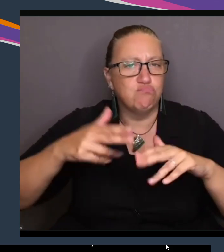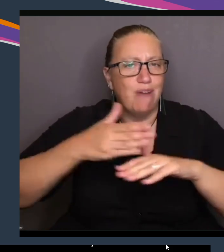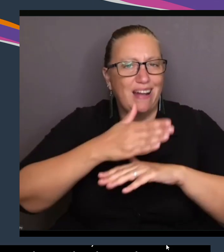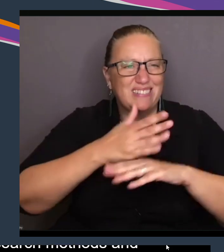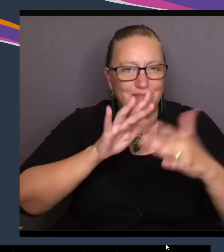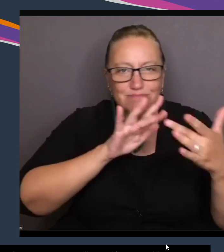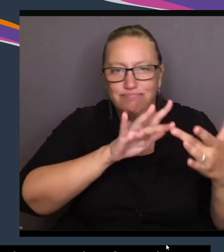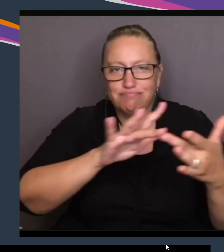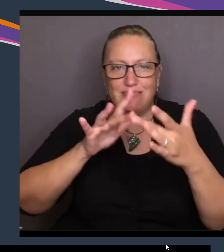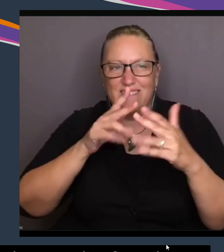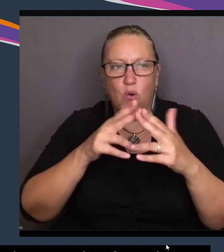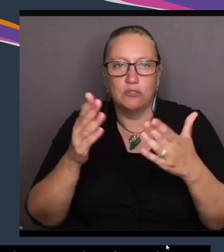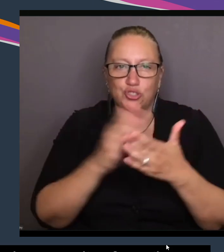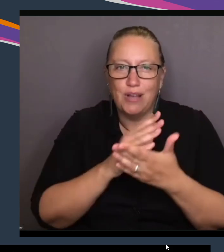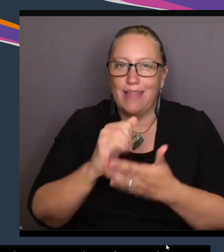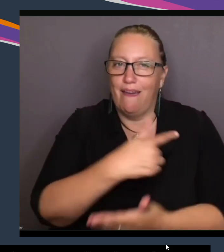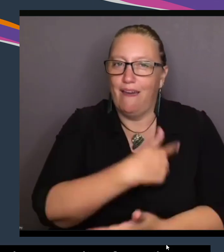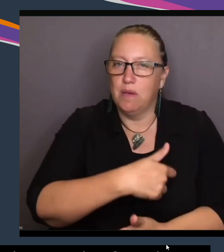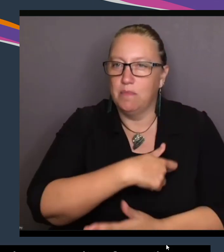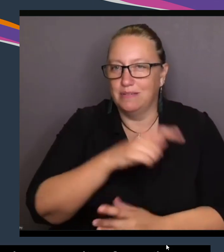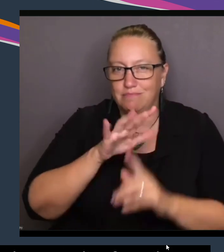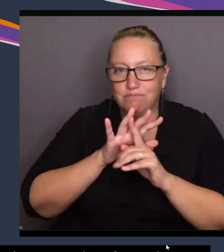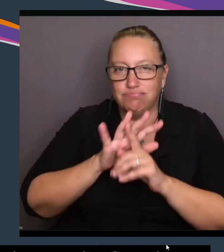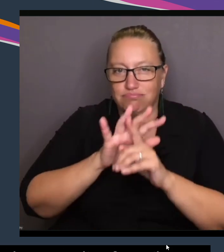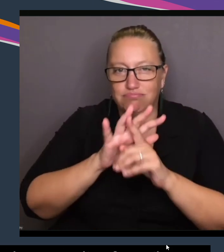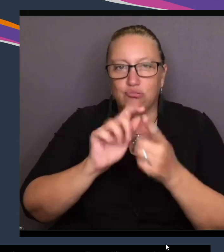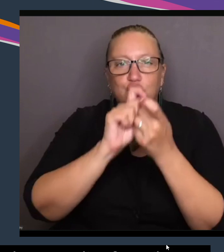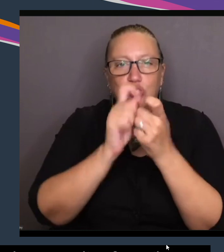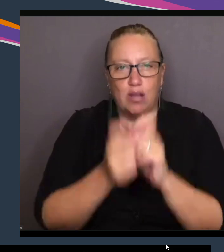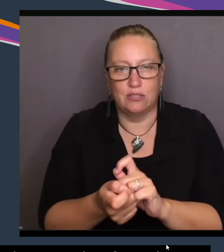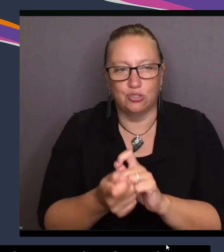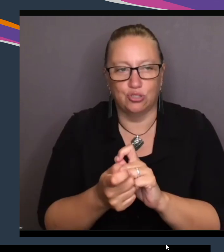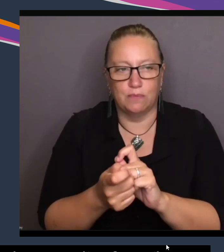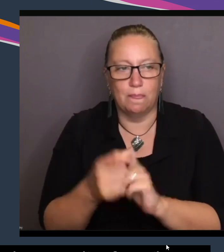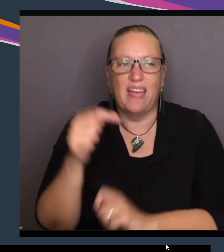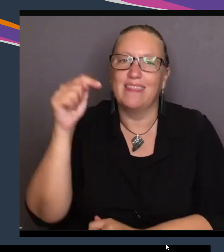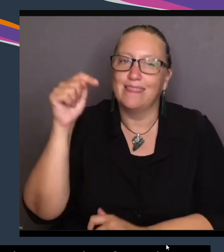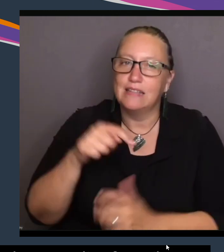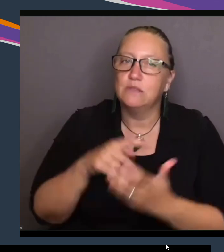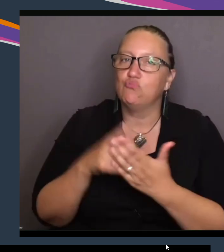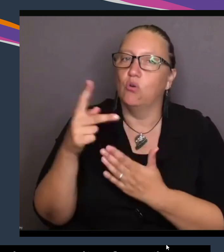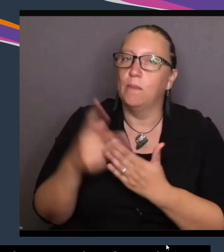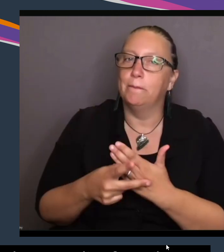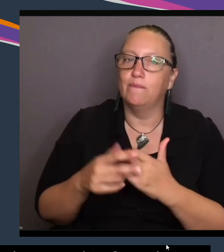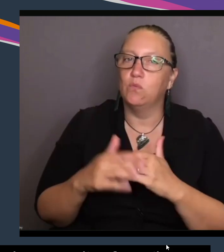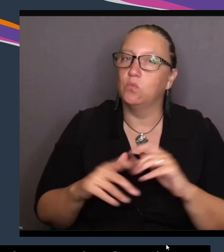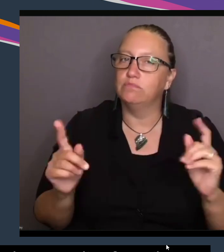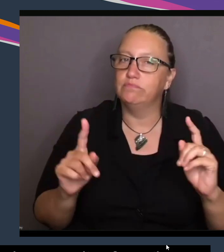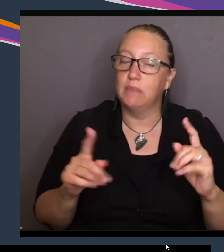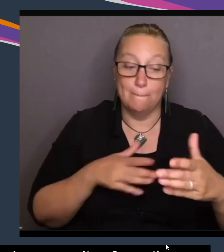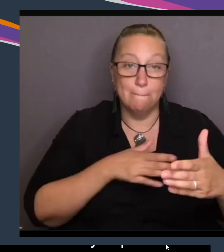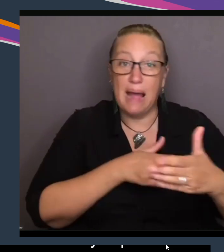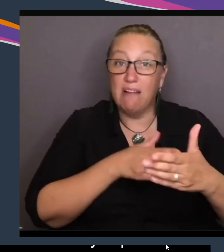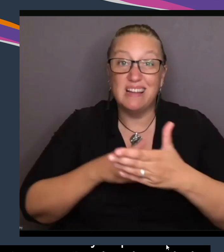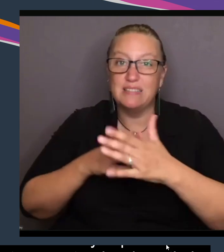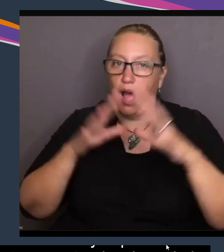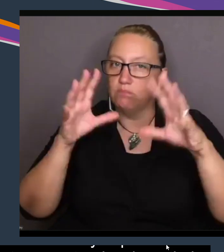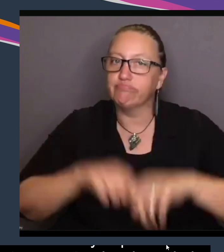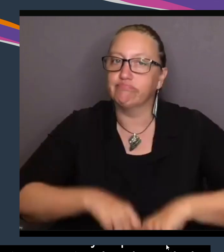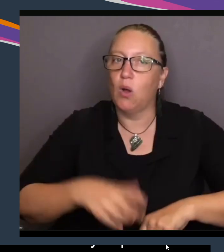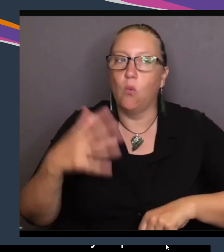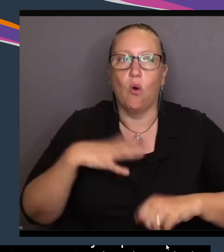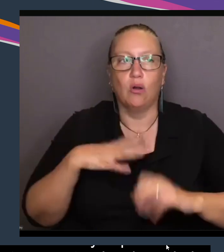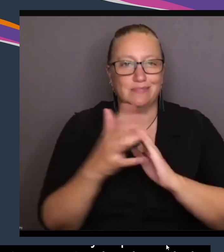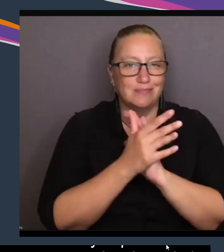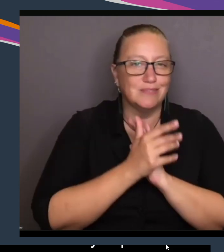change. This program is about removing barriers so talent, disability leadership and research excellence can thrive.